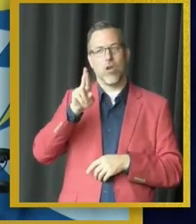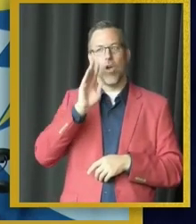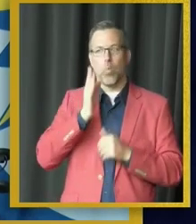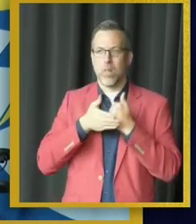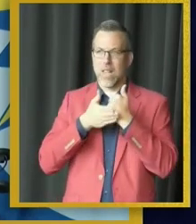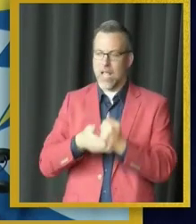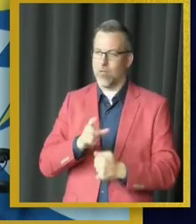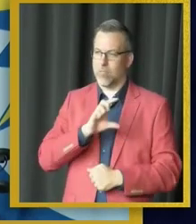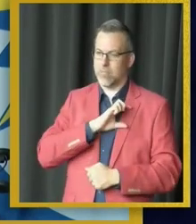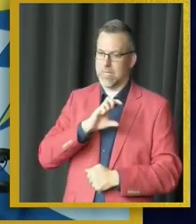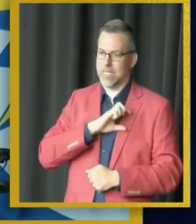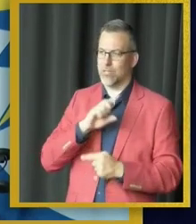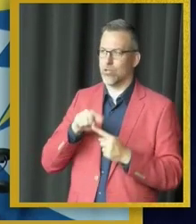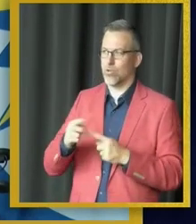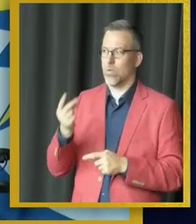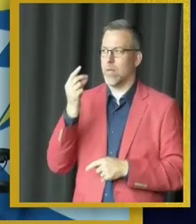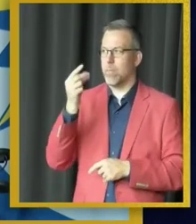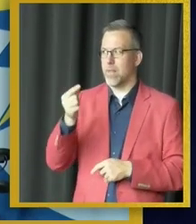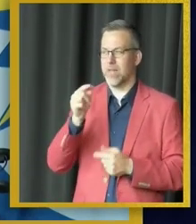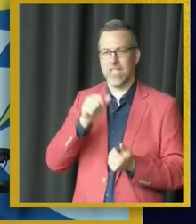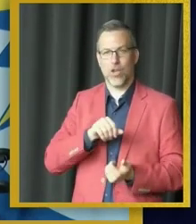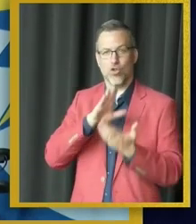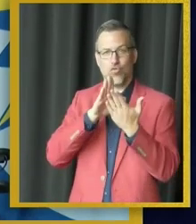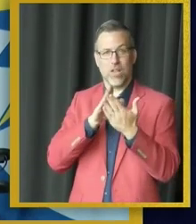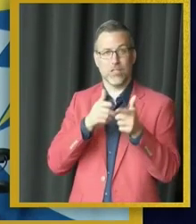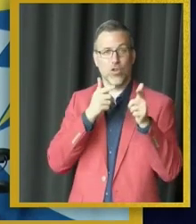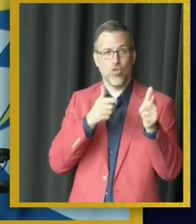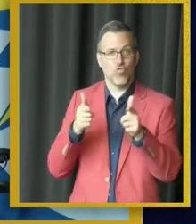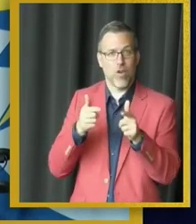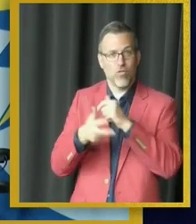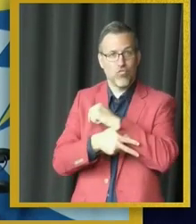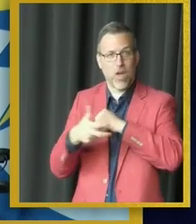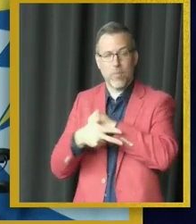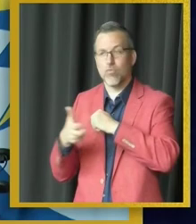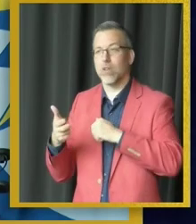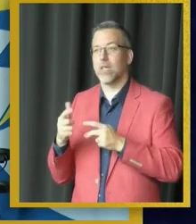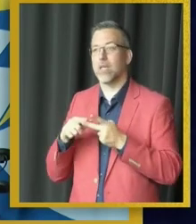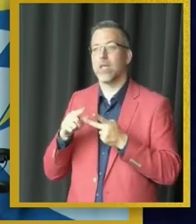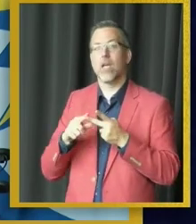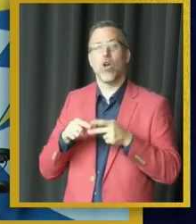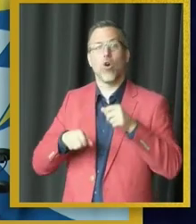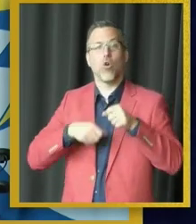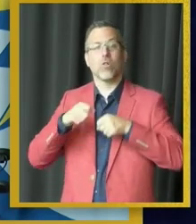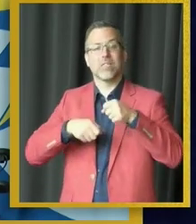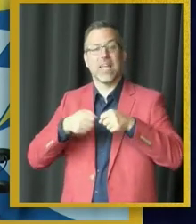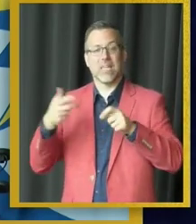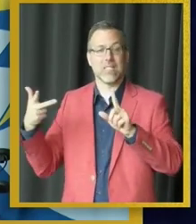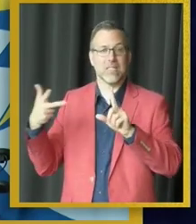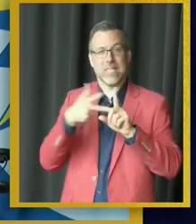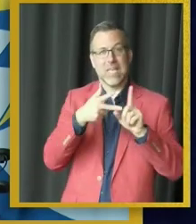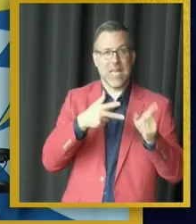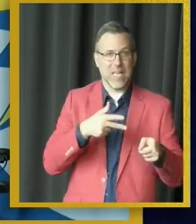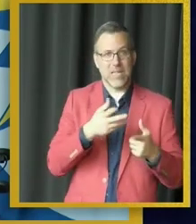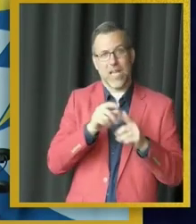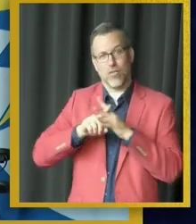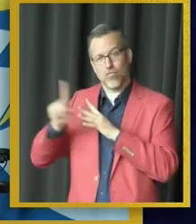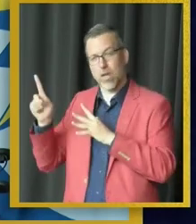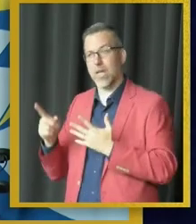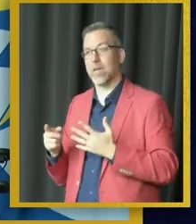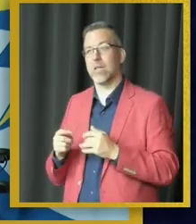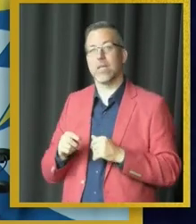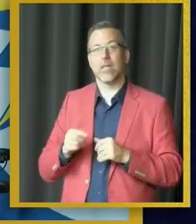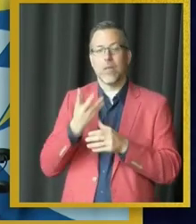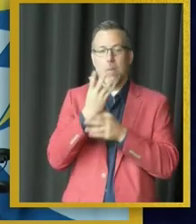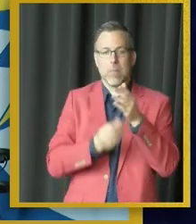to immediately address robberies, pedestrian and cyclist hit and runs, street racing, missing